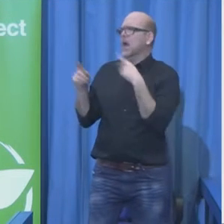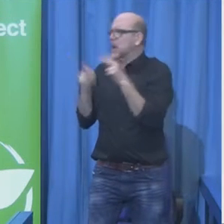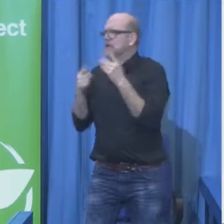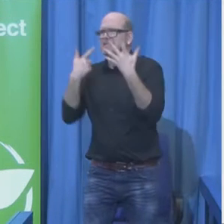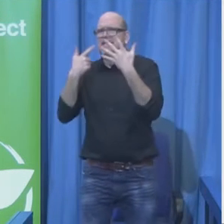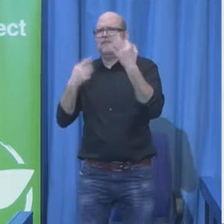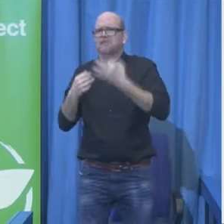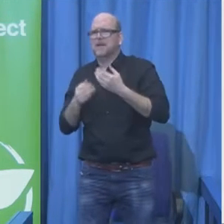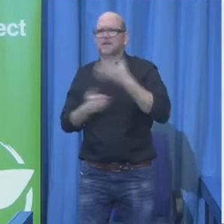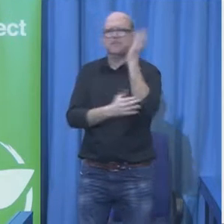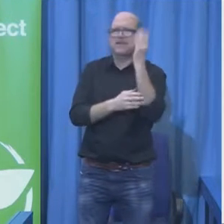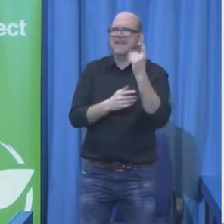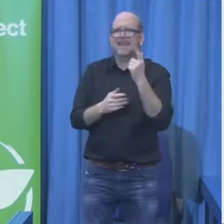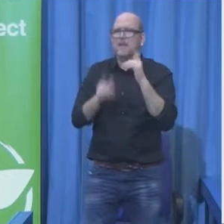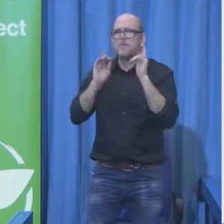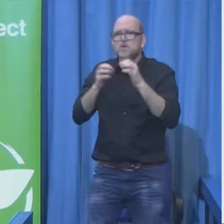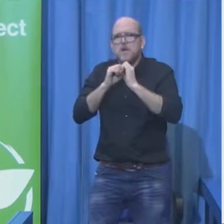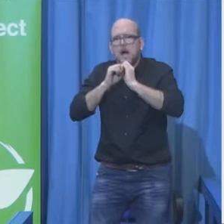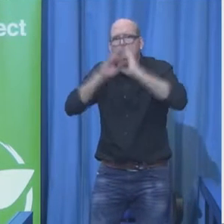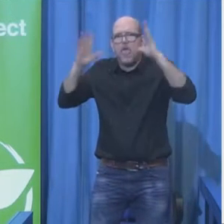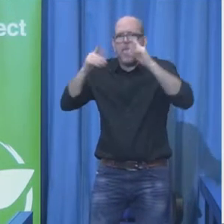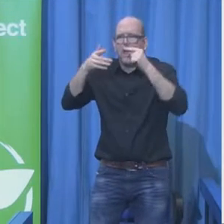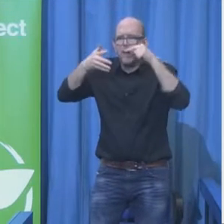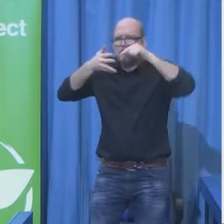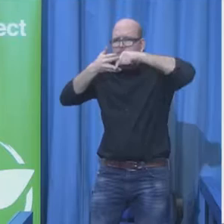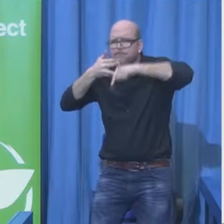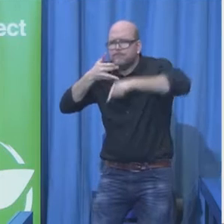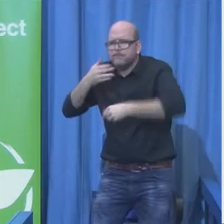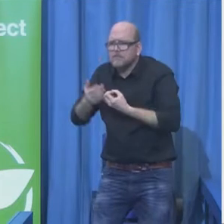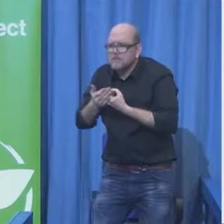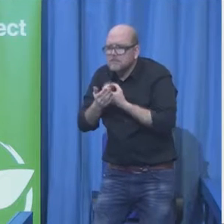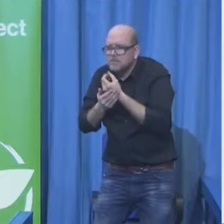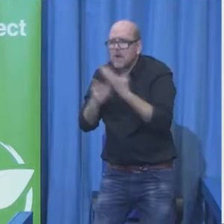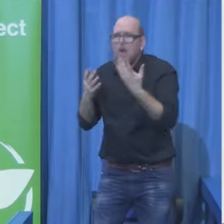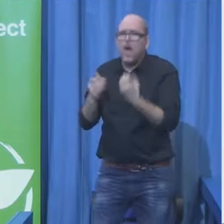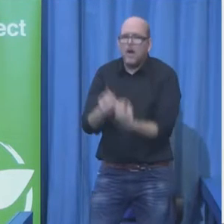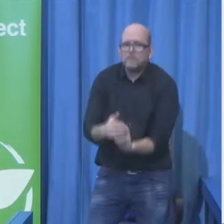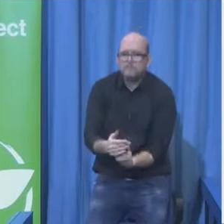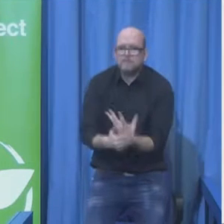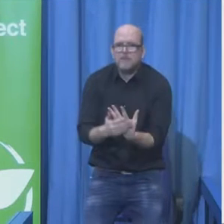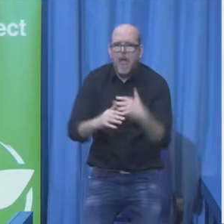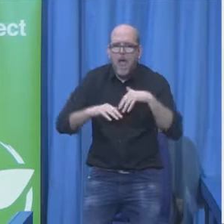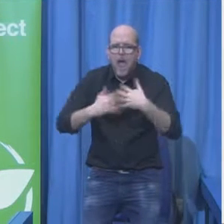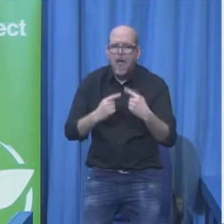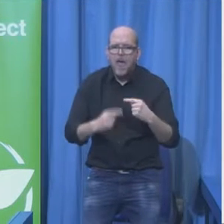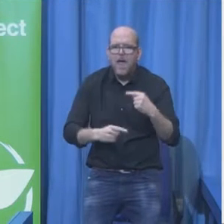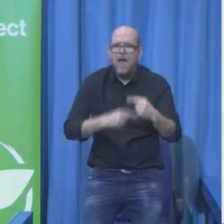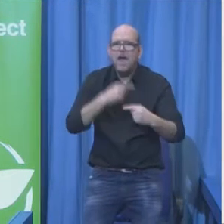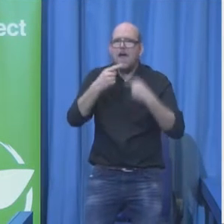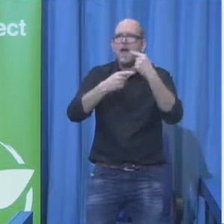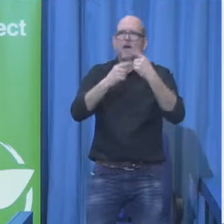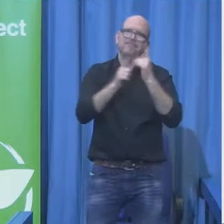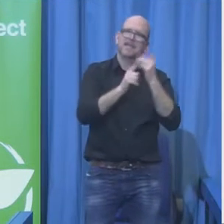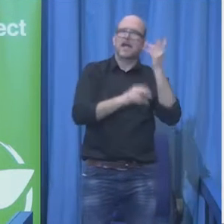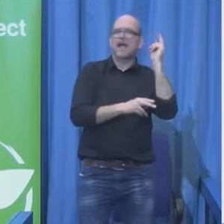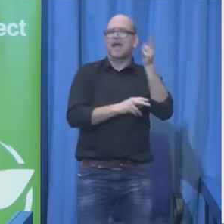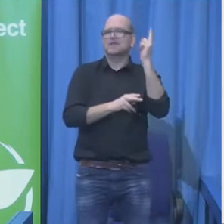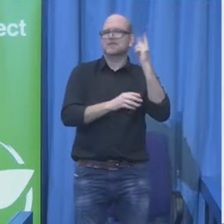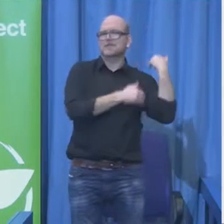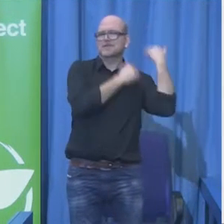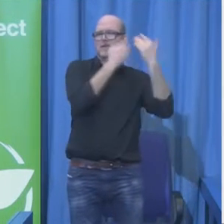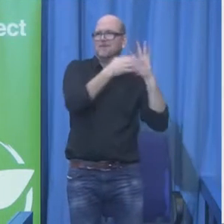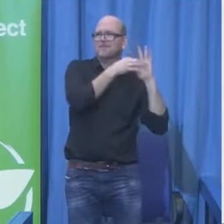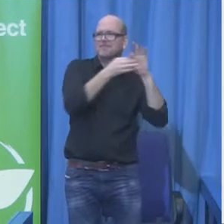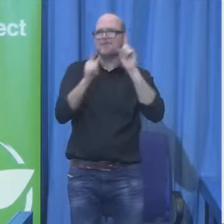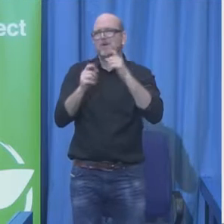what causes this problem. Why is there almost no private sector employment? Because the employment for people without disabilities,